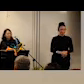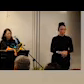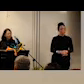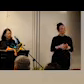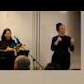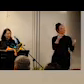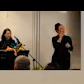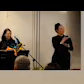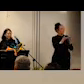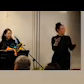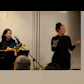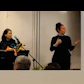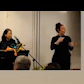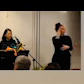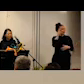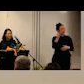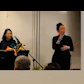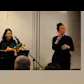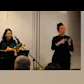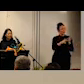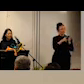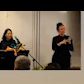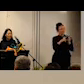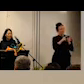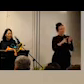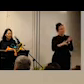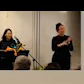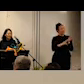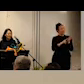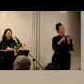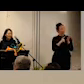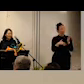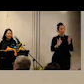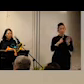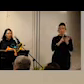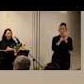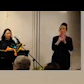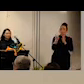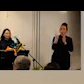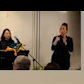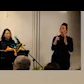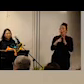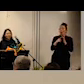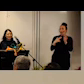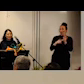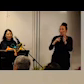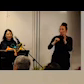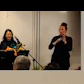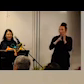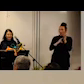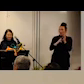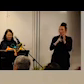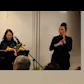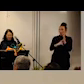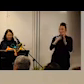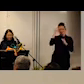Good afternoon, everyone. My name is Vivian Lau, and I represent the Ion Channel Drug Discovery Group based at the Brain